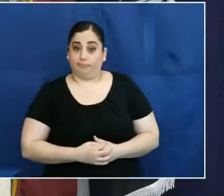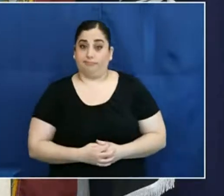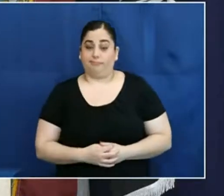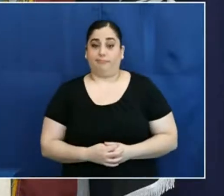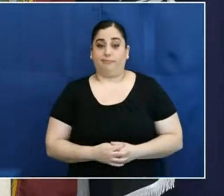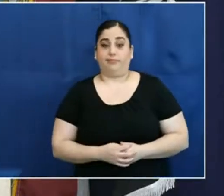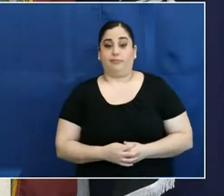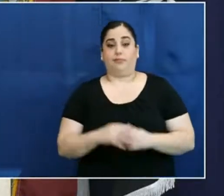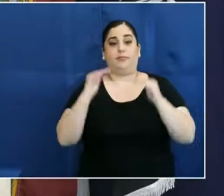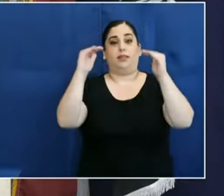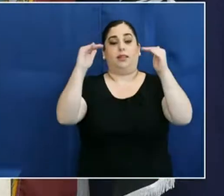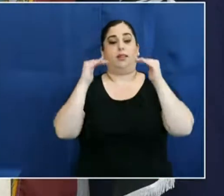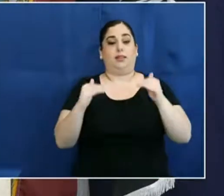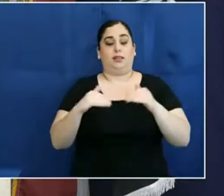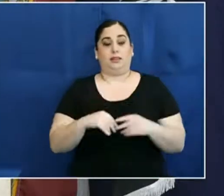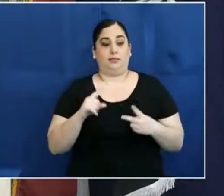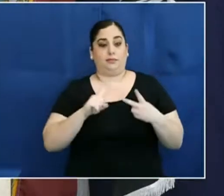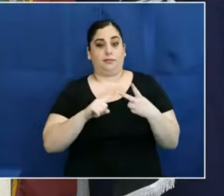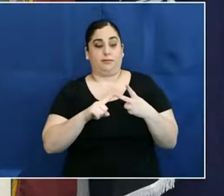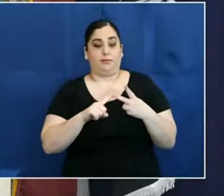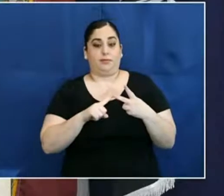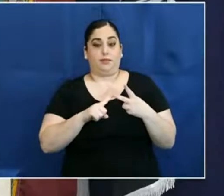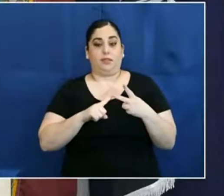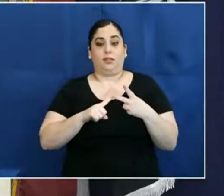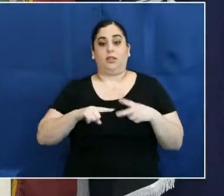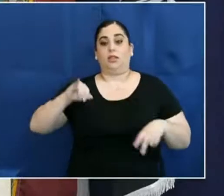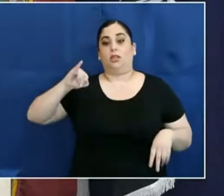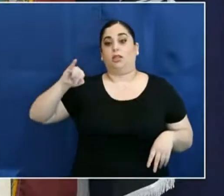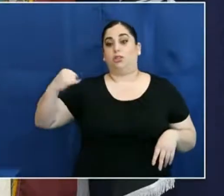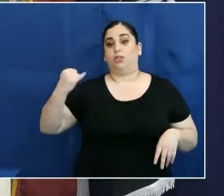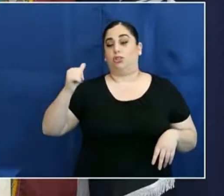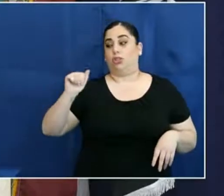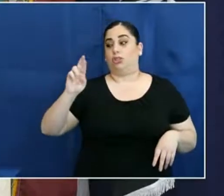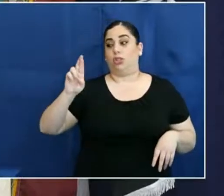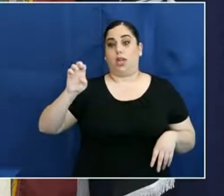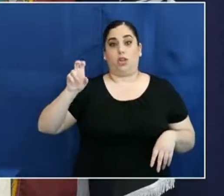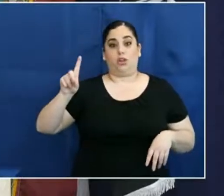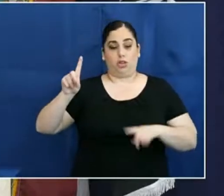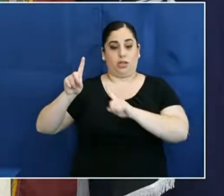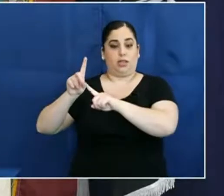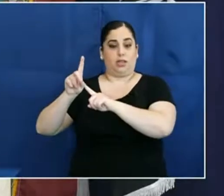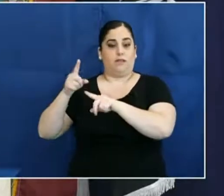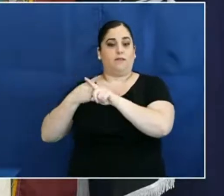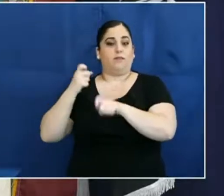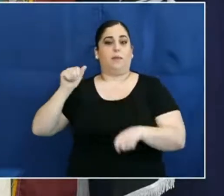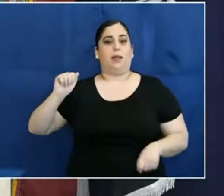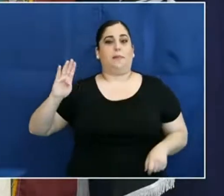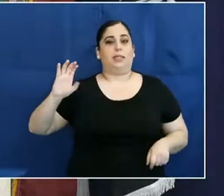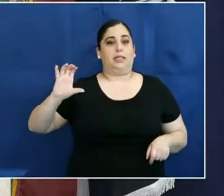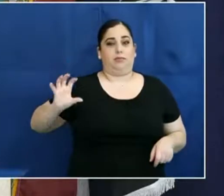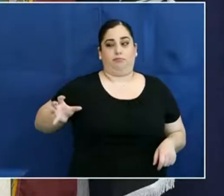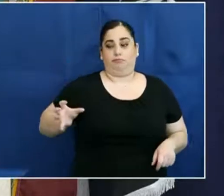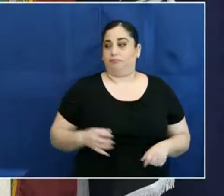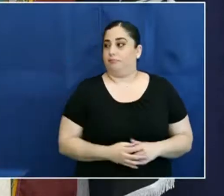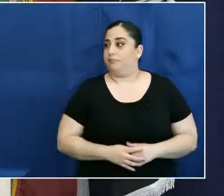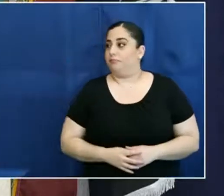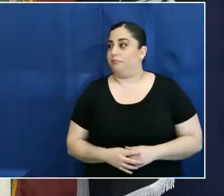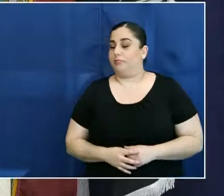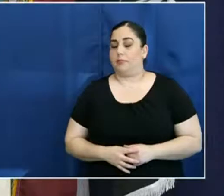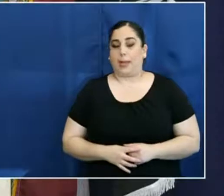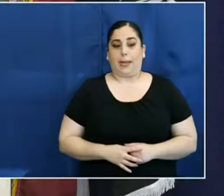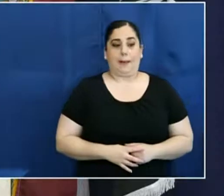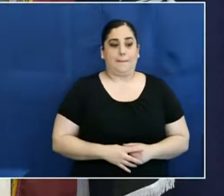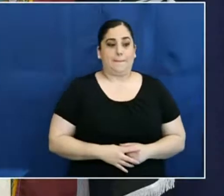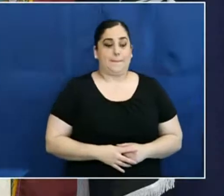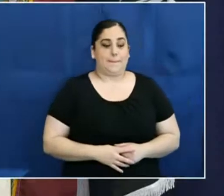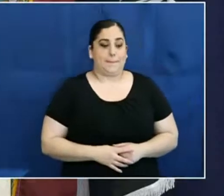Okay, this question is from Jared Ahrens with ABC 10 News, and he's asking for both Dr. Wooten and